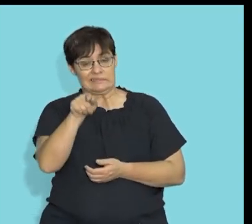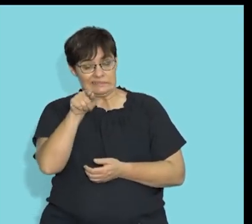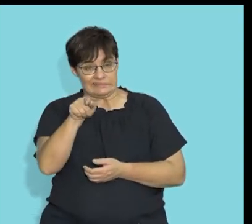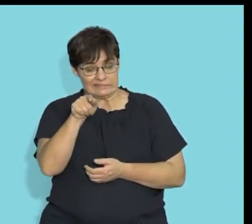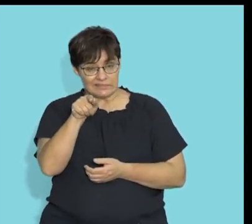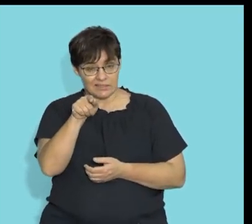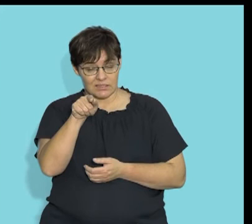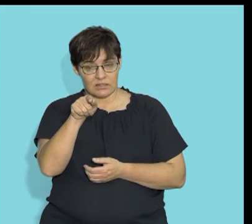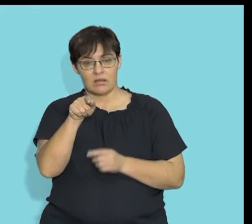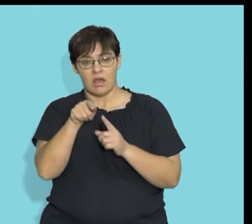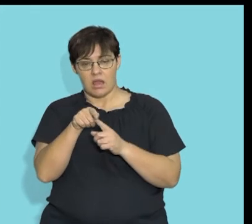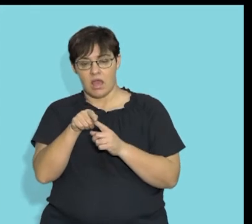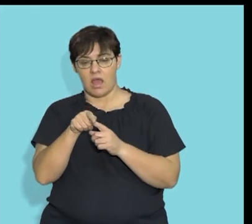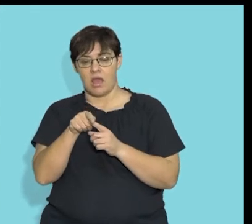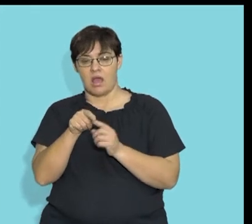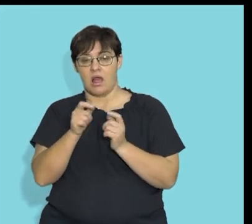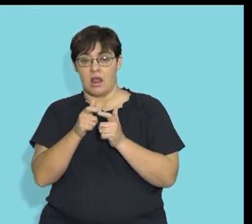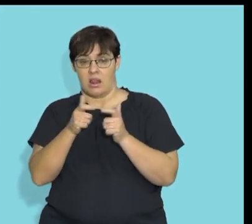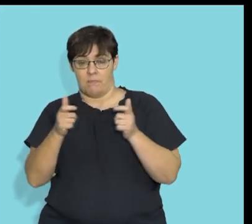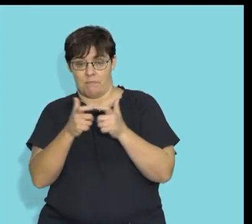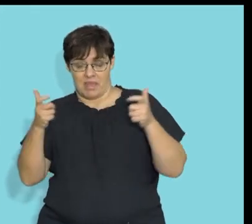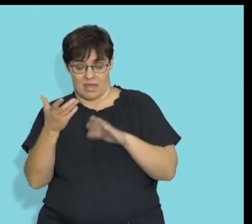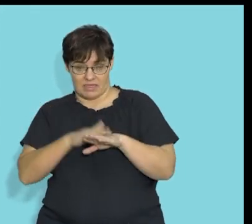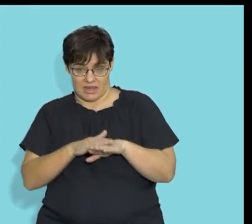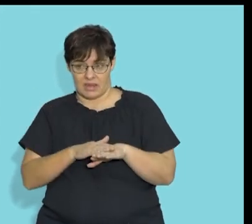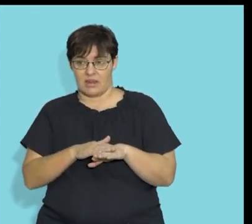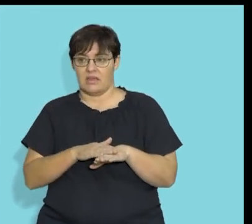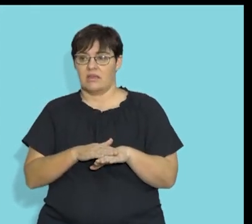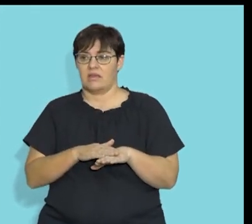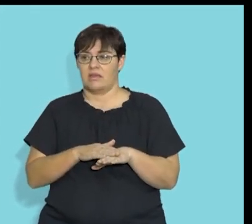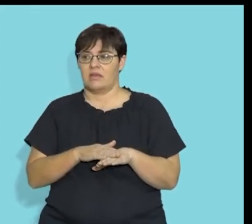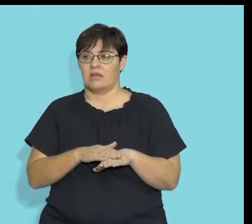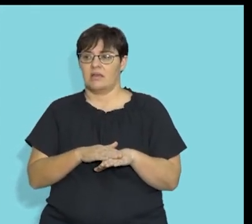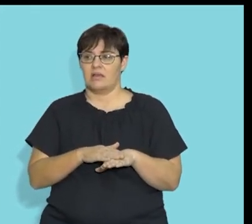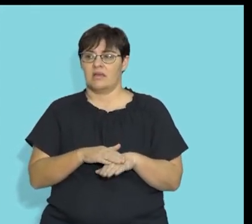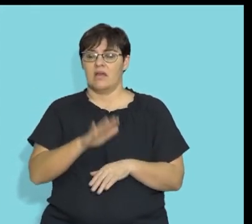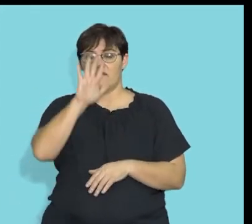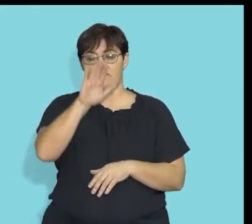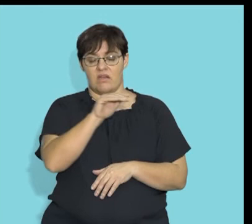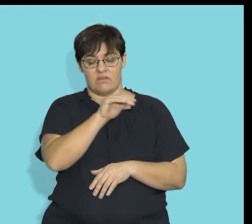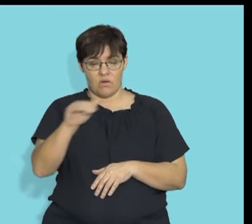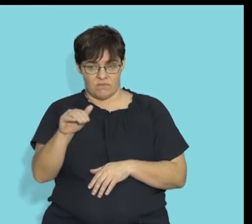where it's going to be larger than 5